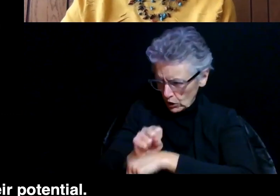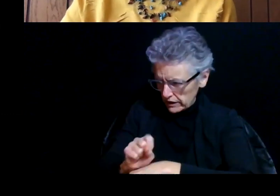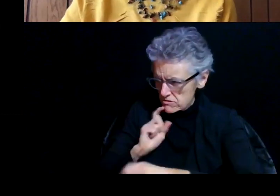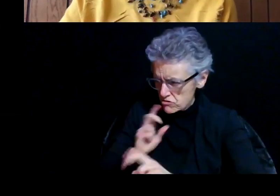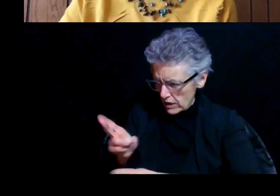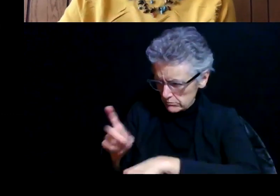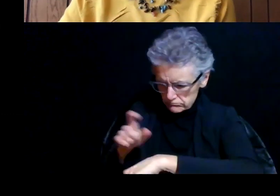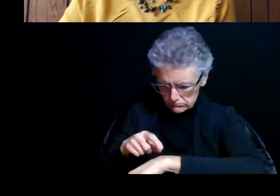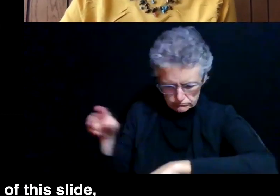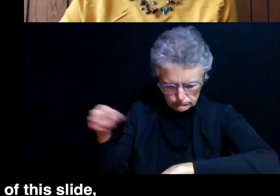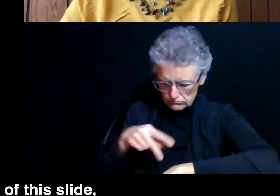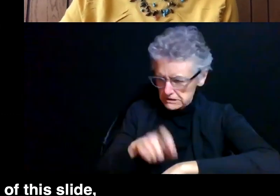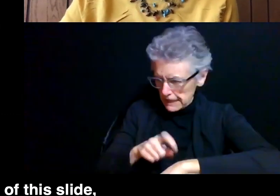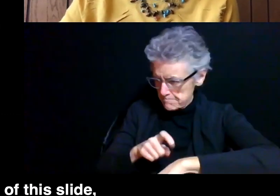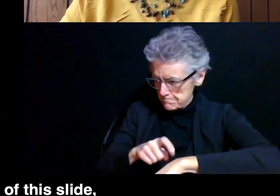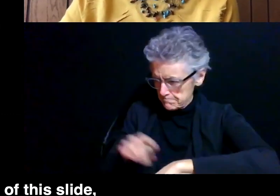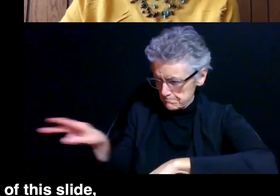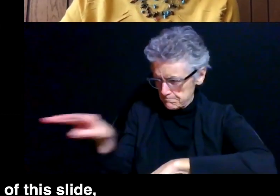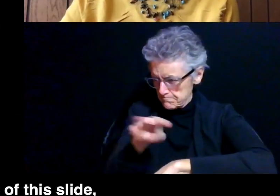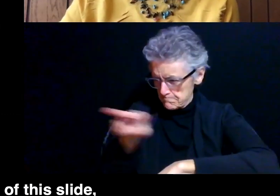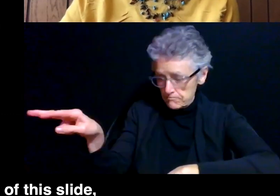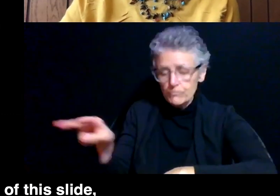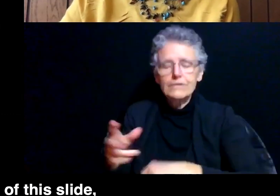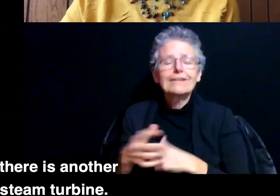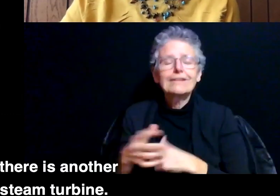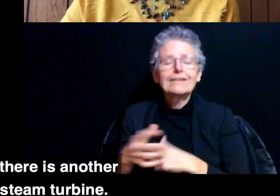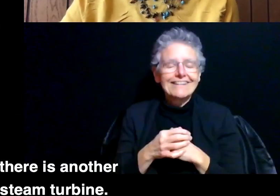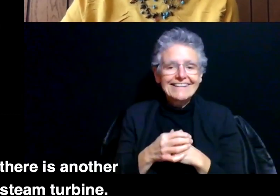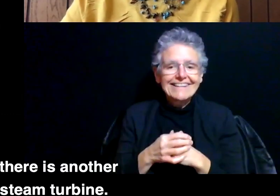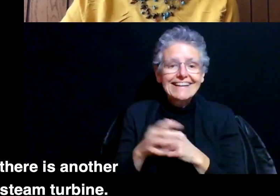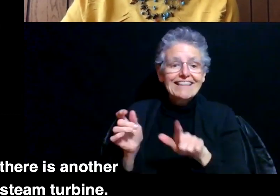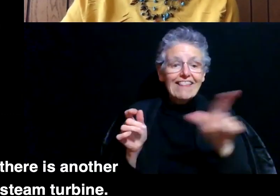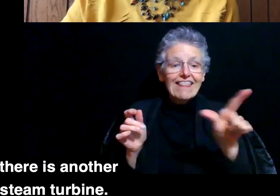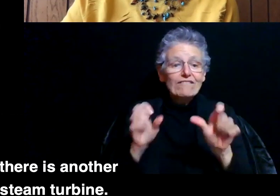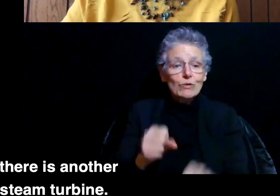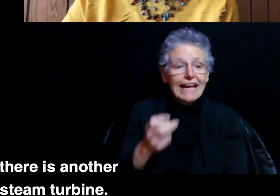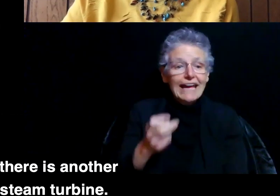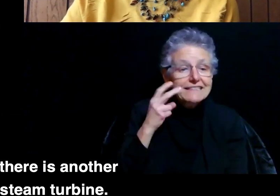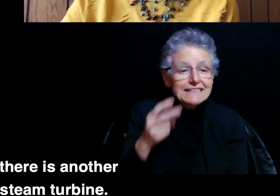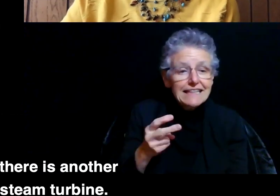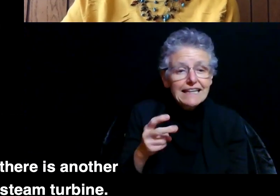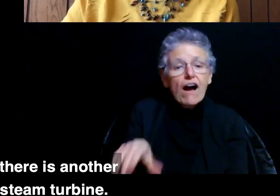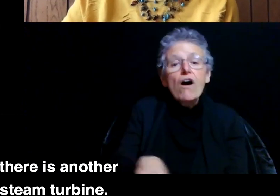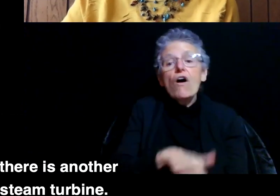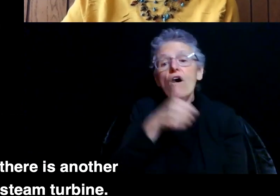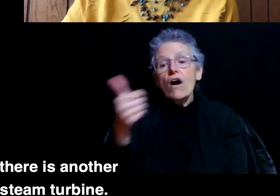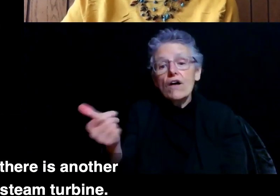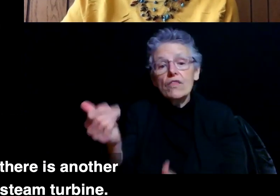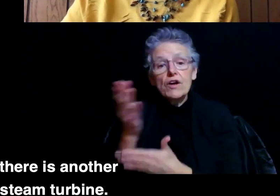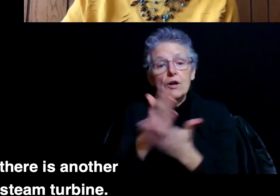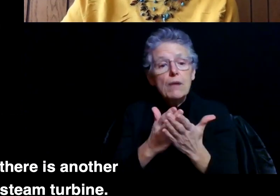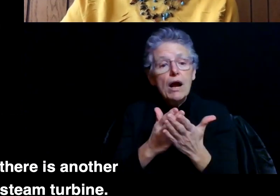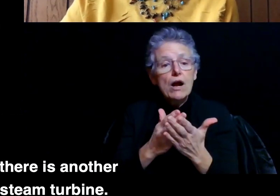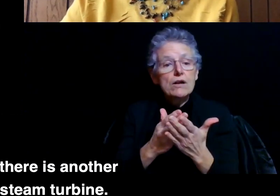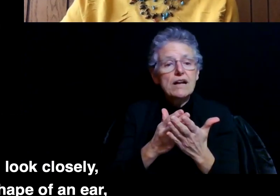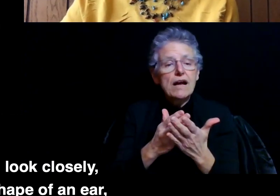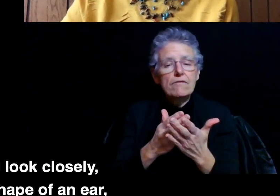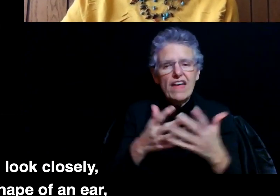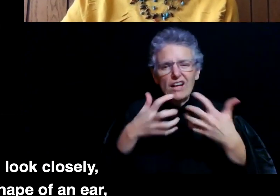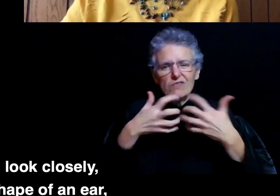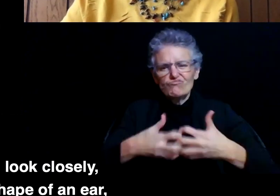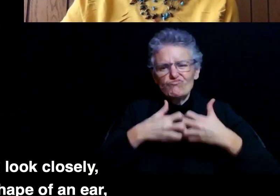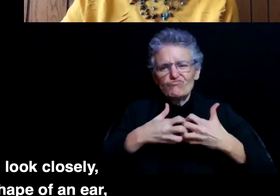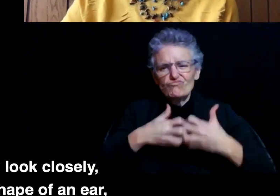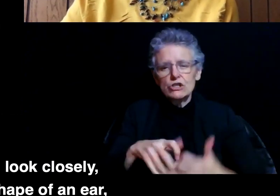potential. To the left of this slide, you can see there's another part of this steam turbine.